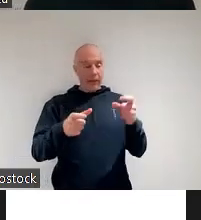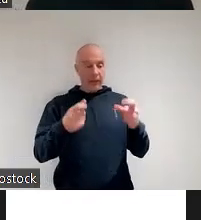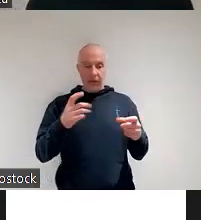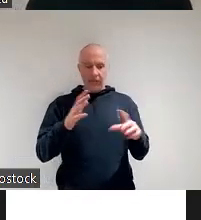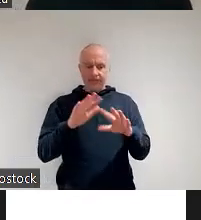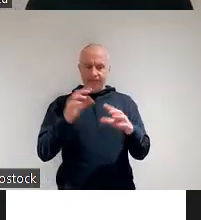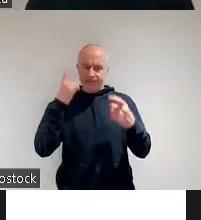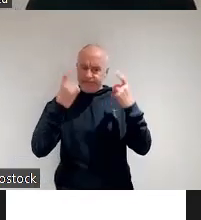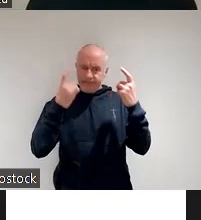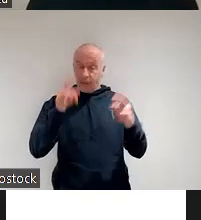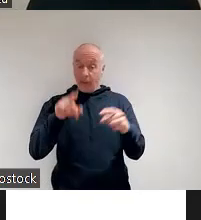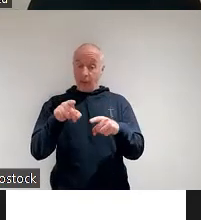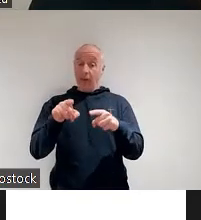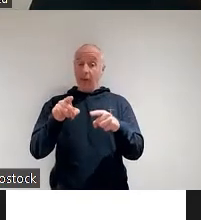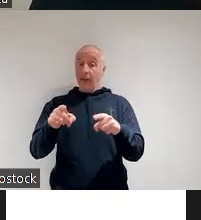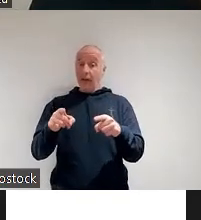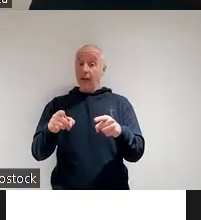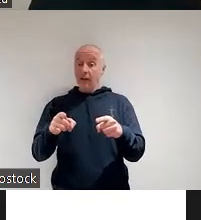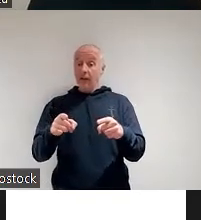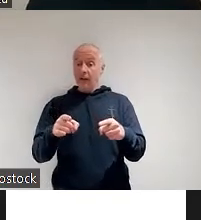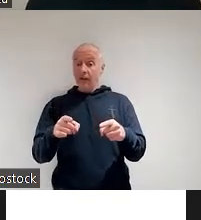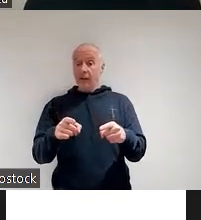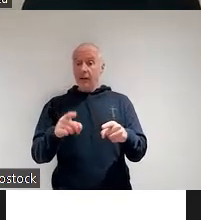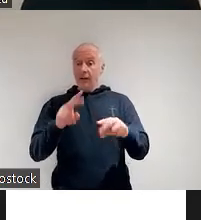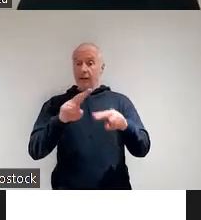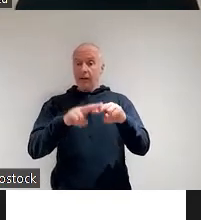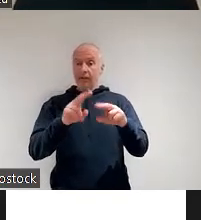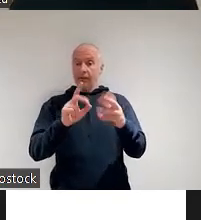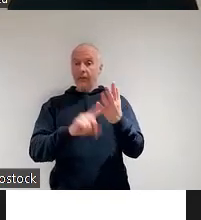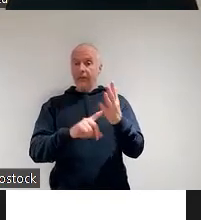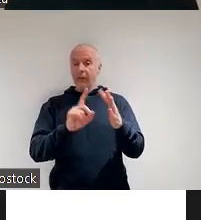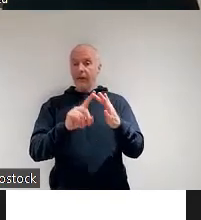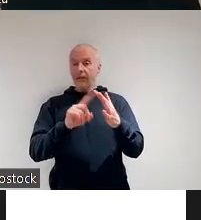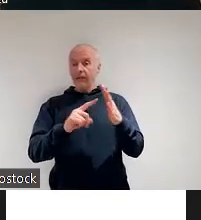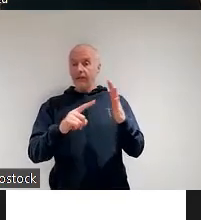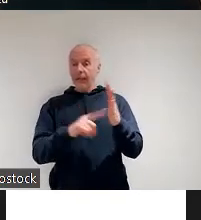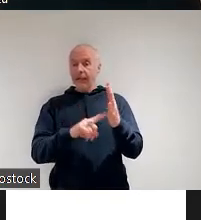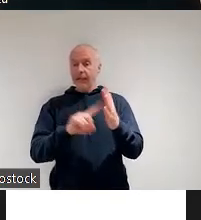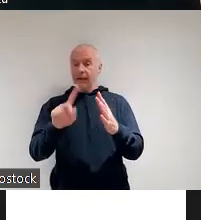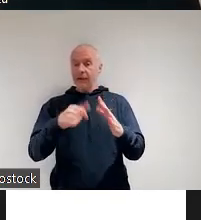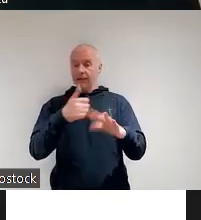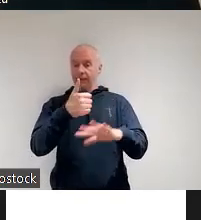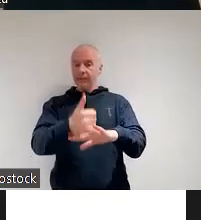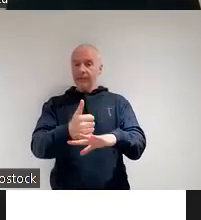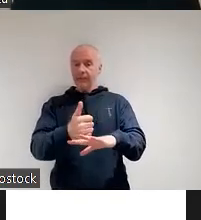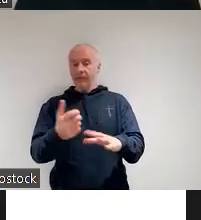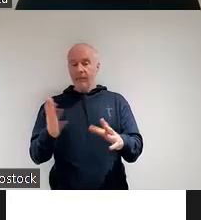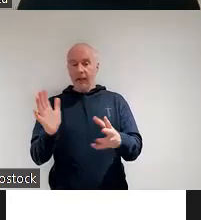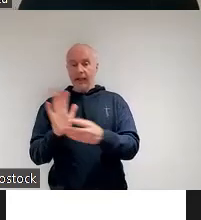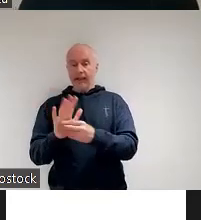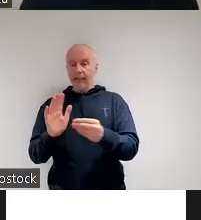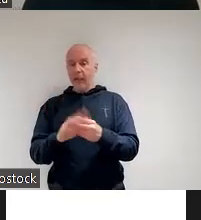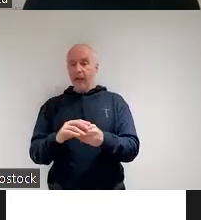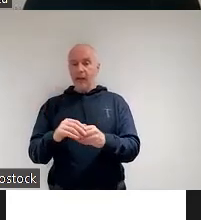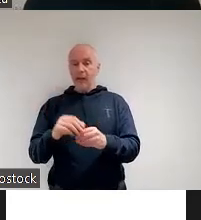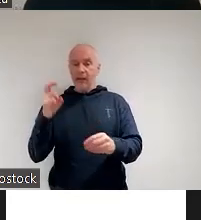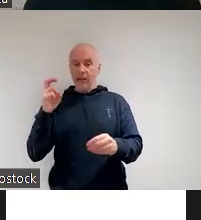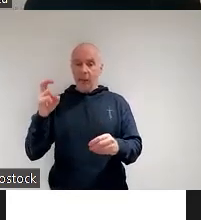represents a very high market share, which is we call it fleet. As you could imagine, the buses, the